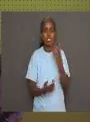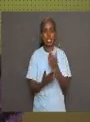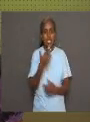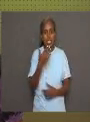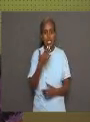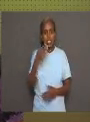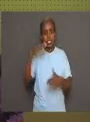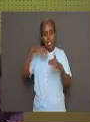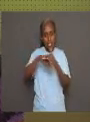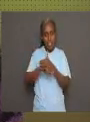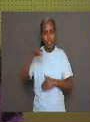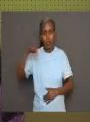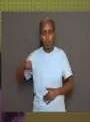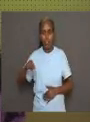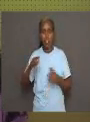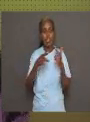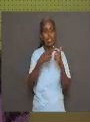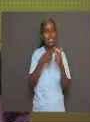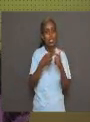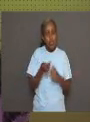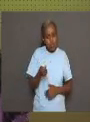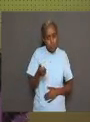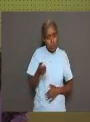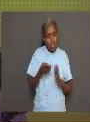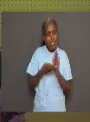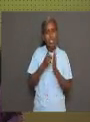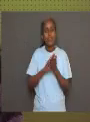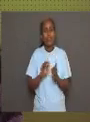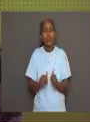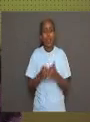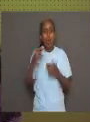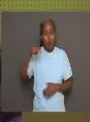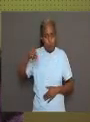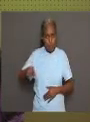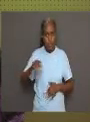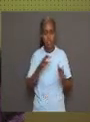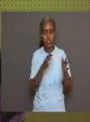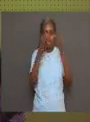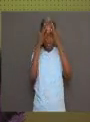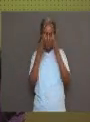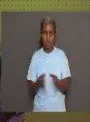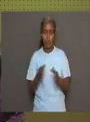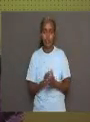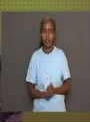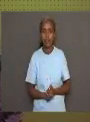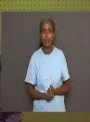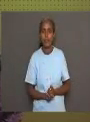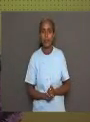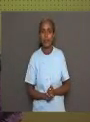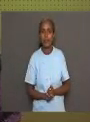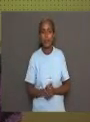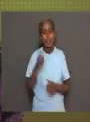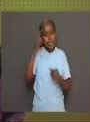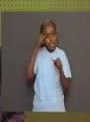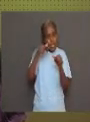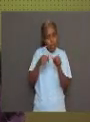range, let us quickly review how quartiles are determined.